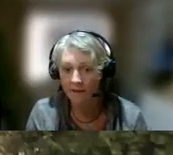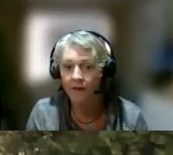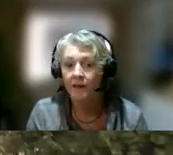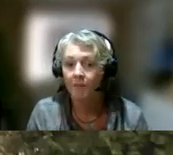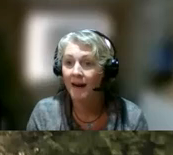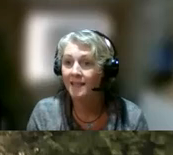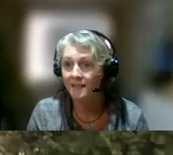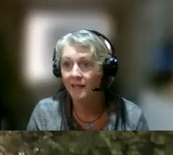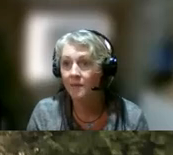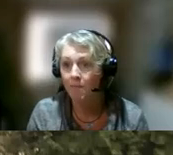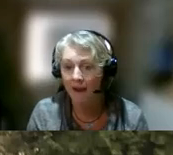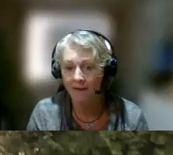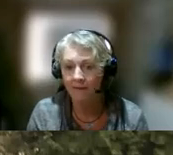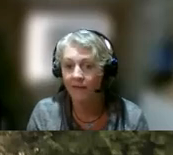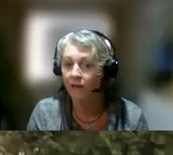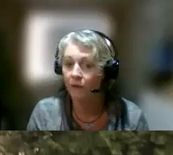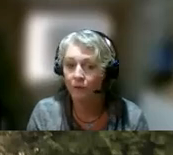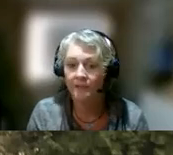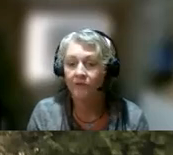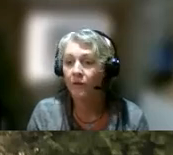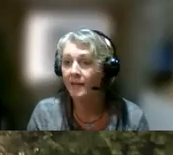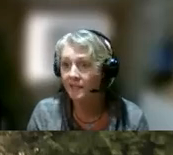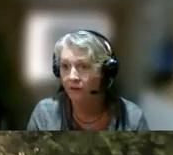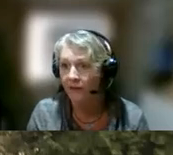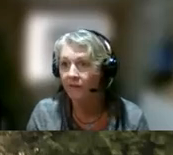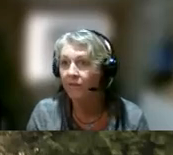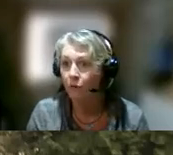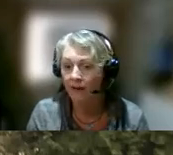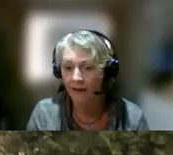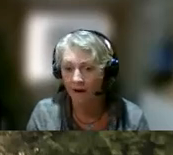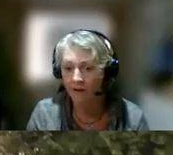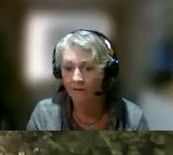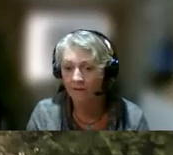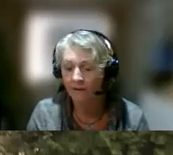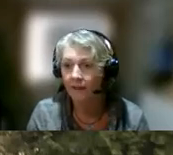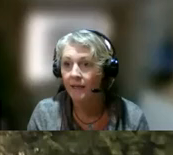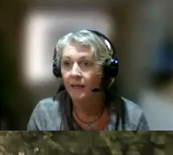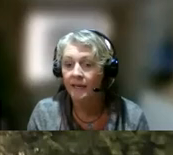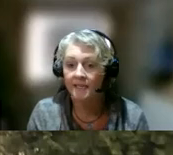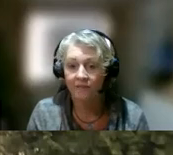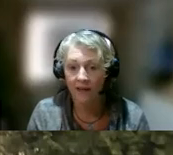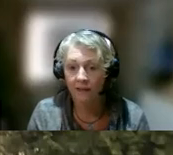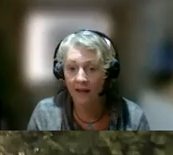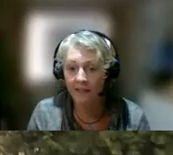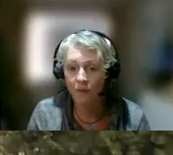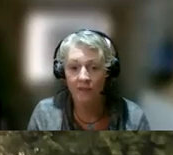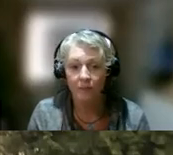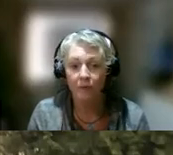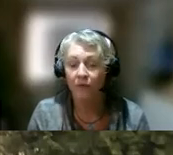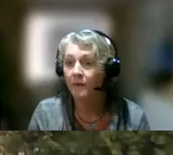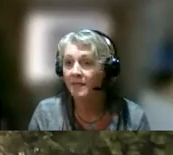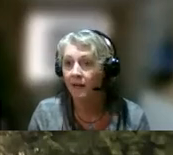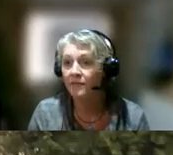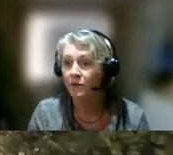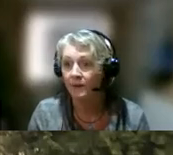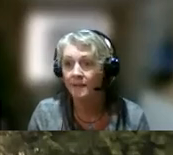death, my son met the elusive criteria for care. His final act was to